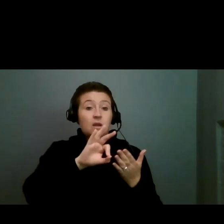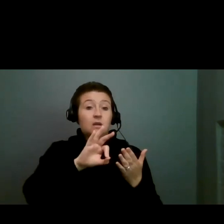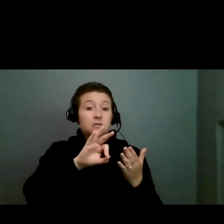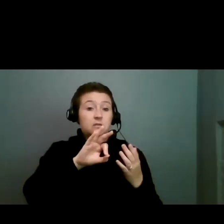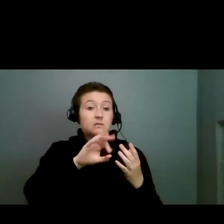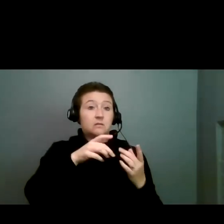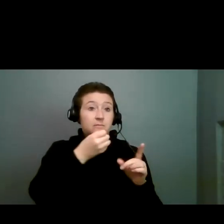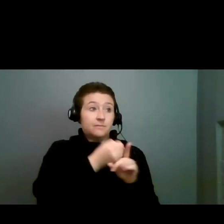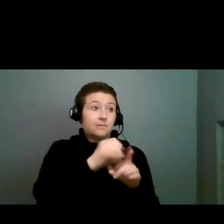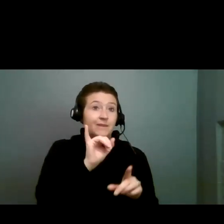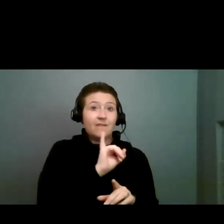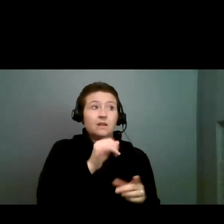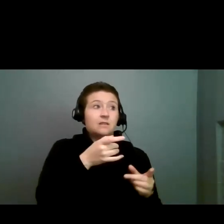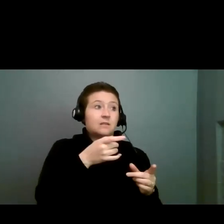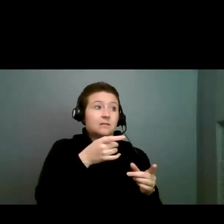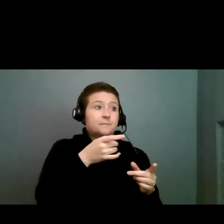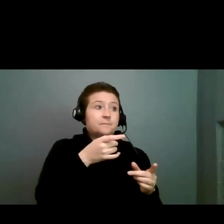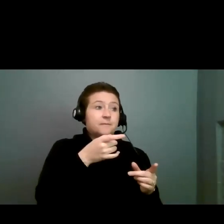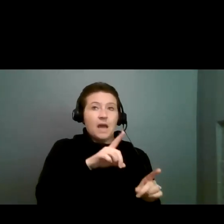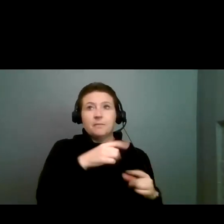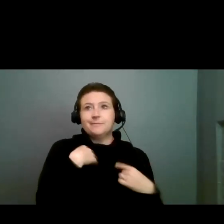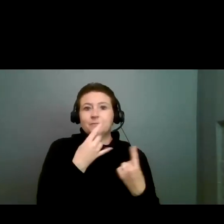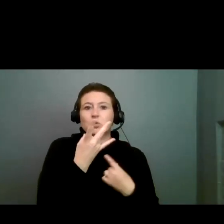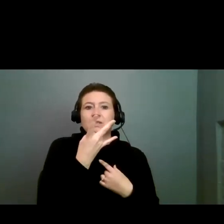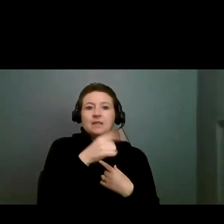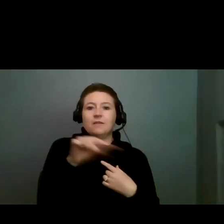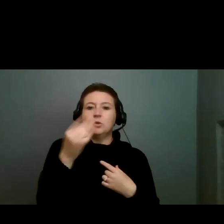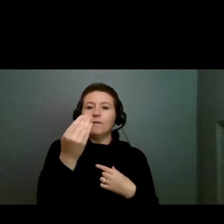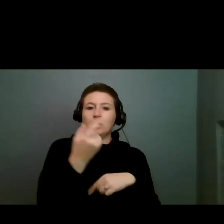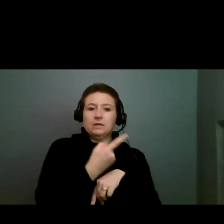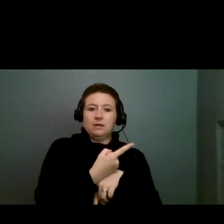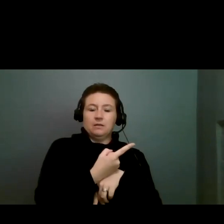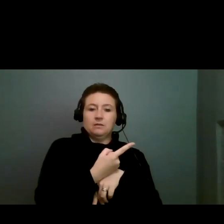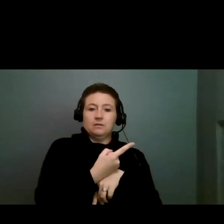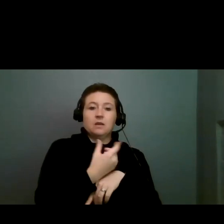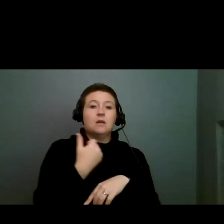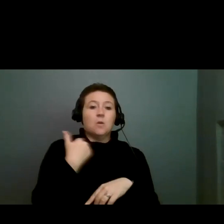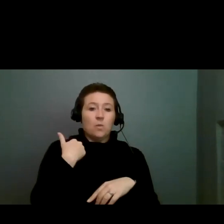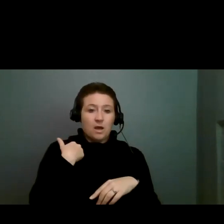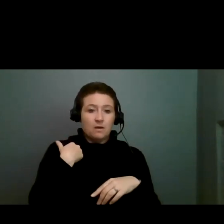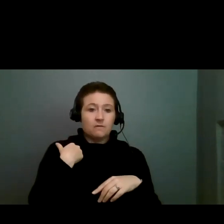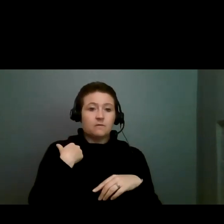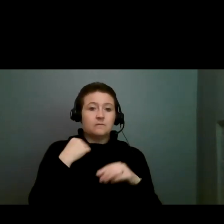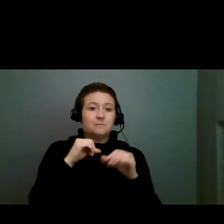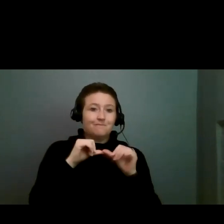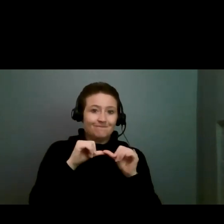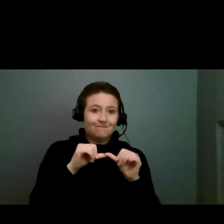within the last 7 to 14 days. So we have sustained brisk